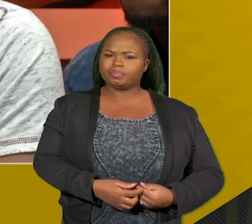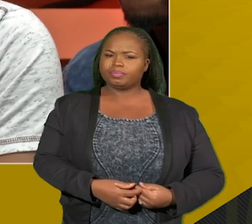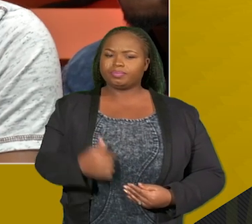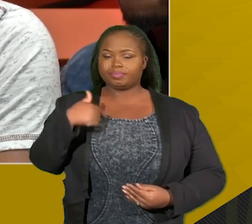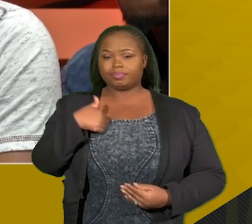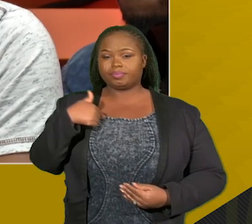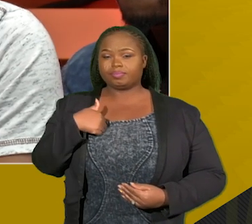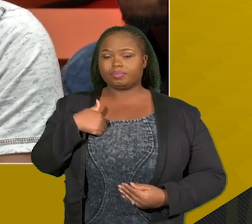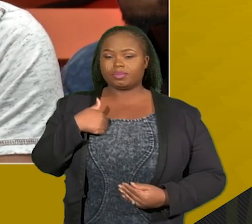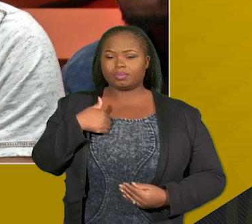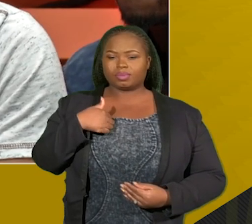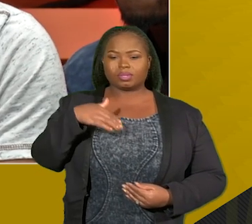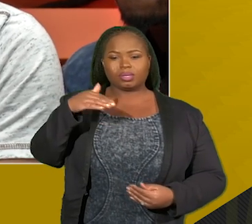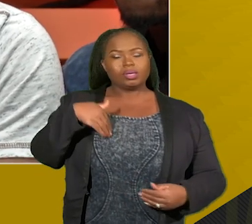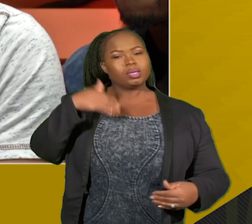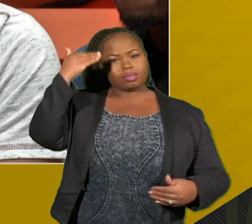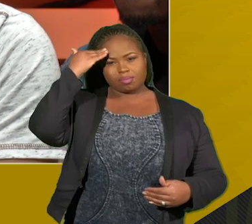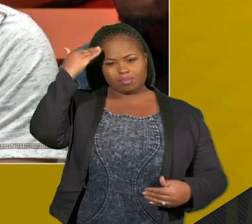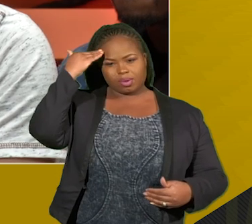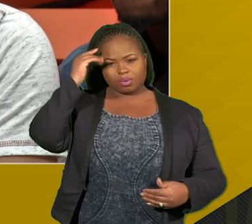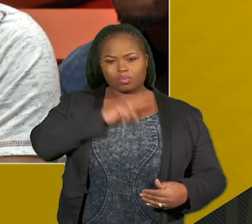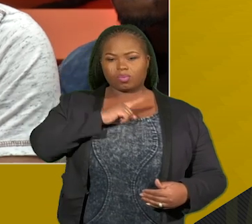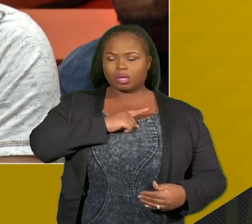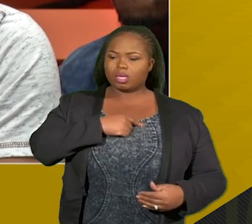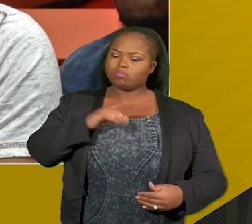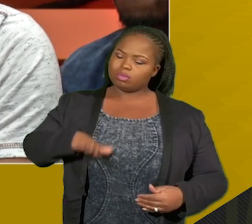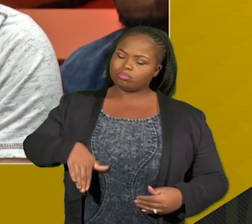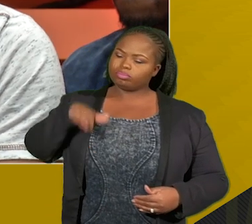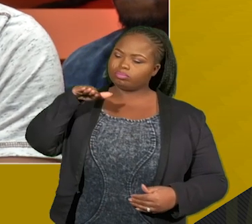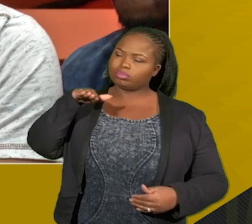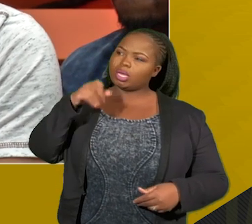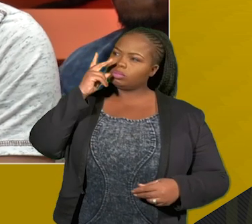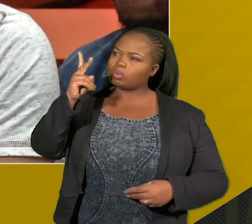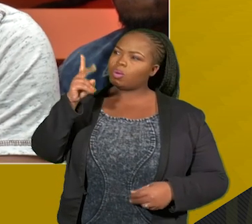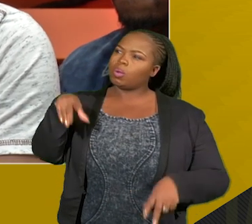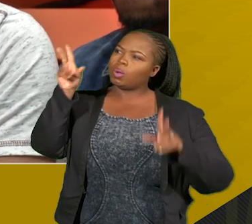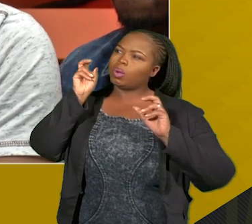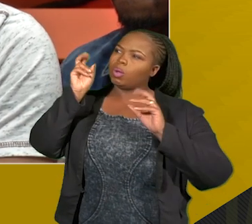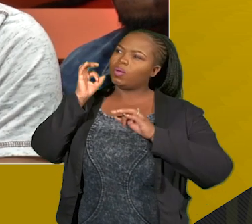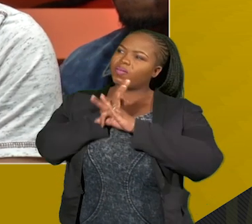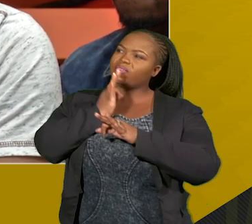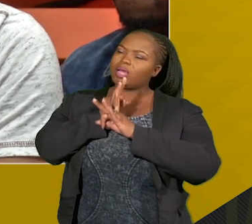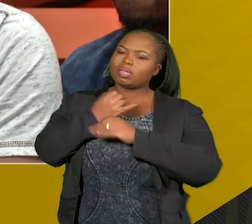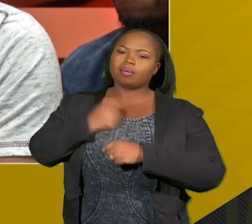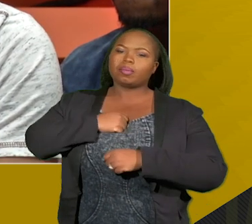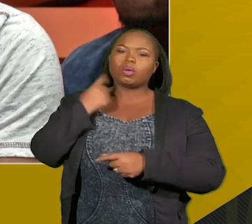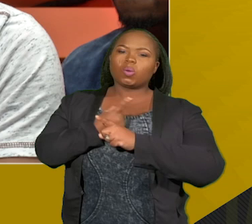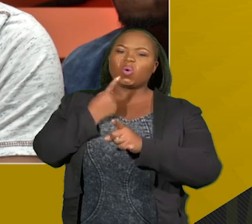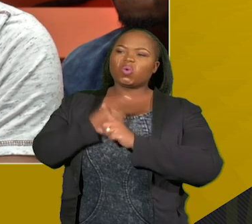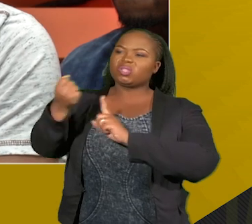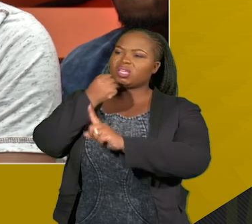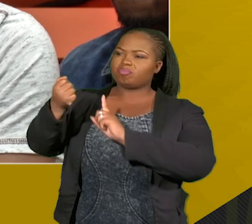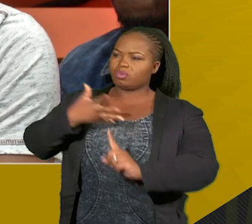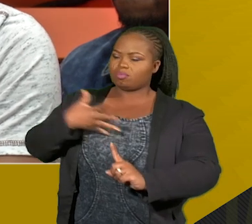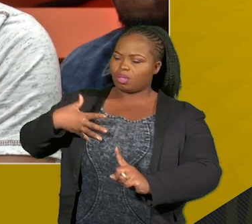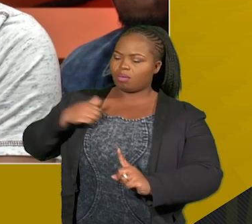Nantwe Nelikele Longyak. Like now, I can't see Bonan Tatoka yet until annually. So lina like Ashapa mama how? Eh, felt like kinto